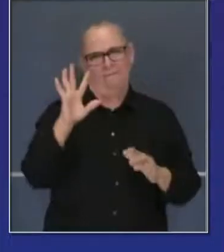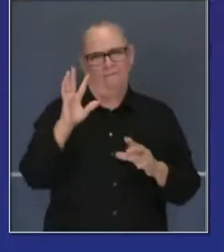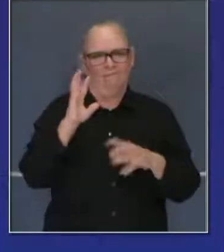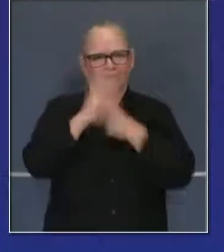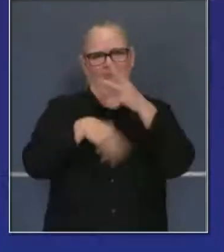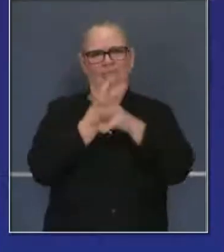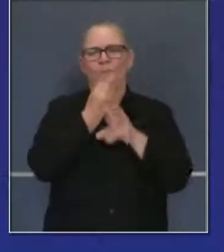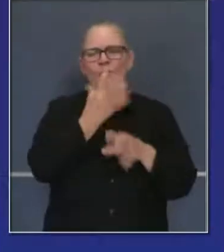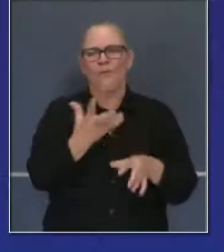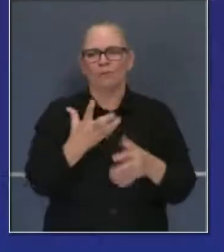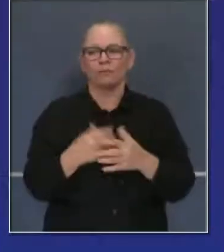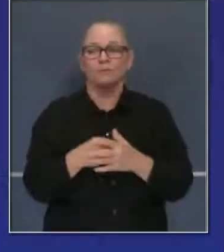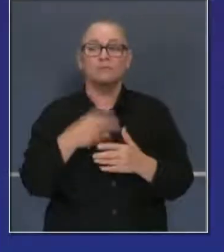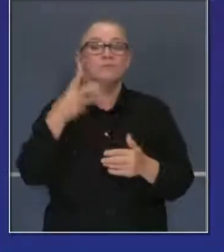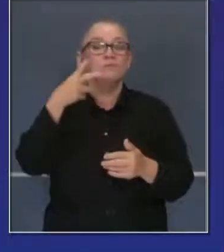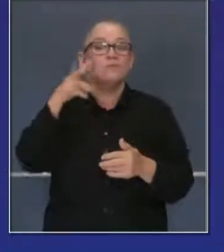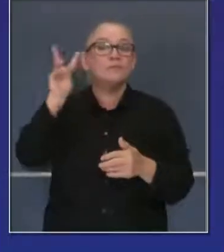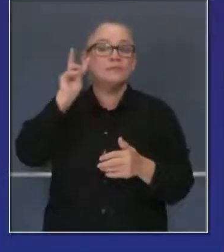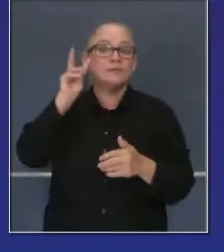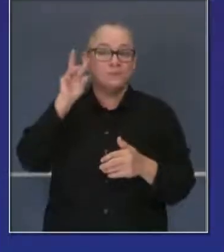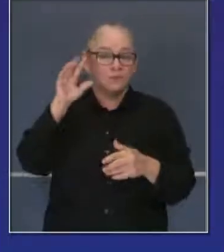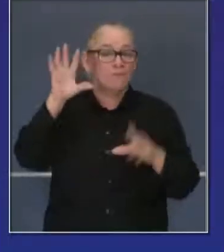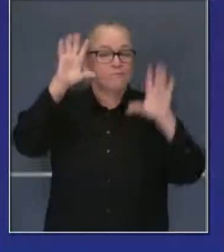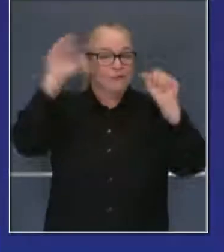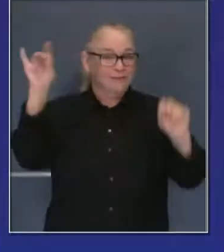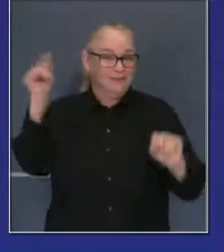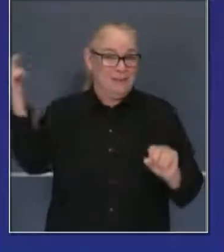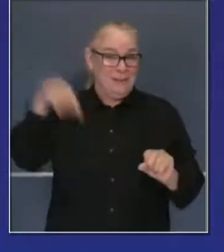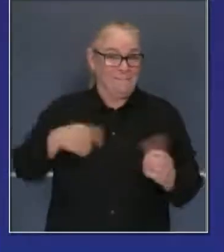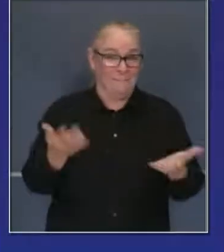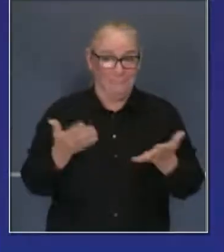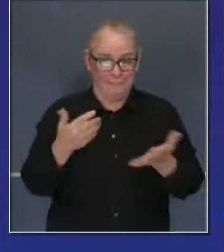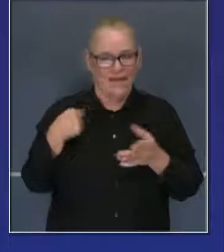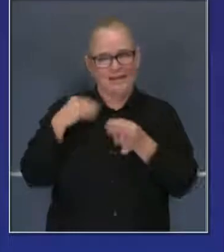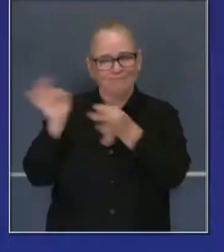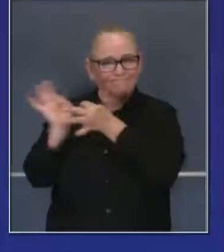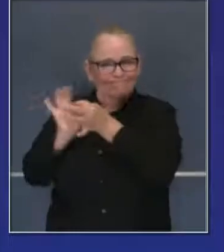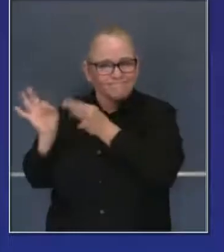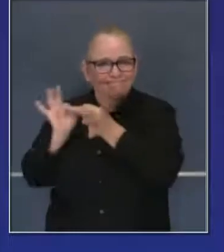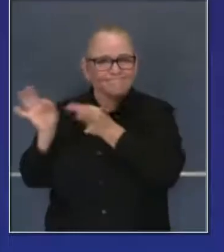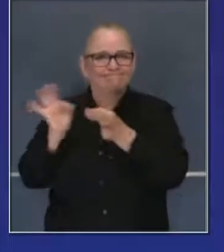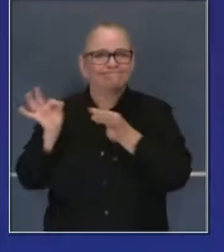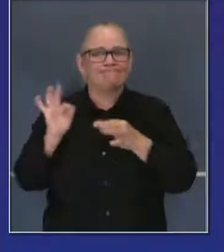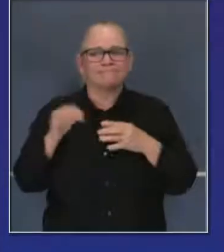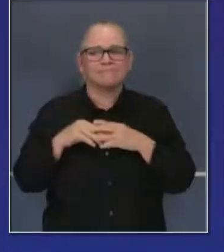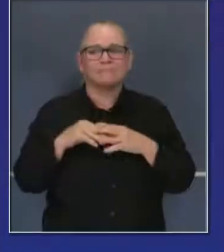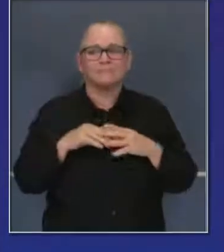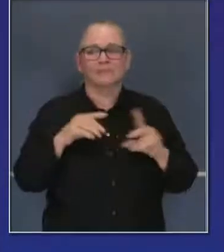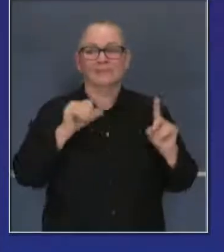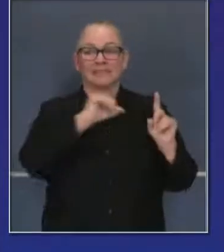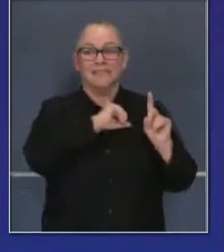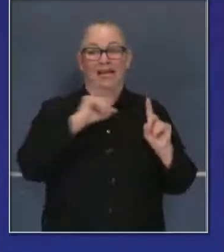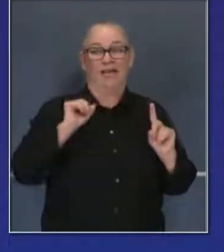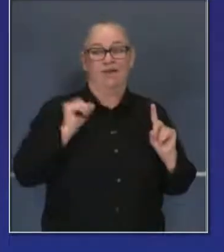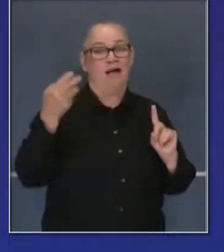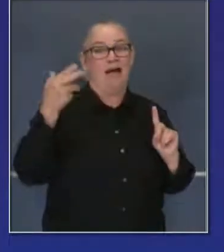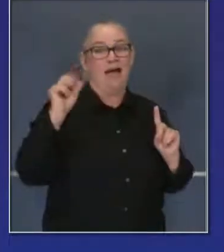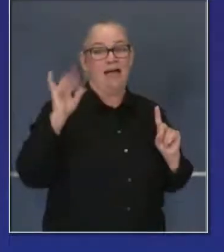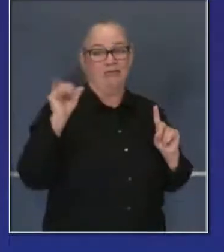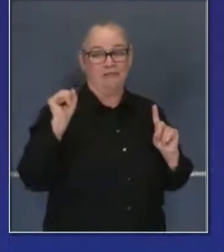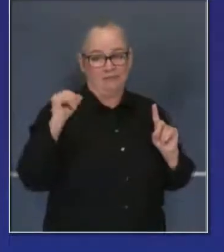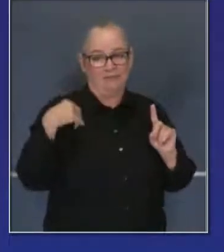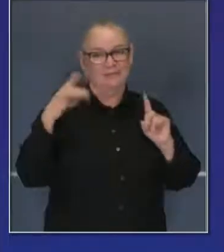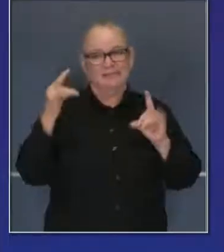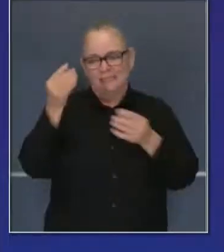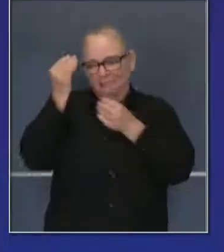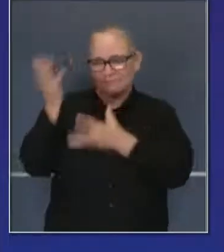state and expressed similarly when we were with Senator Harris yesterday here in the state, that we all